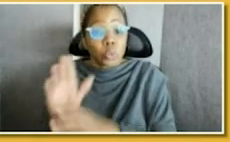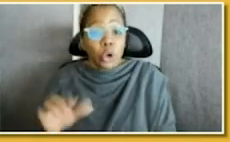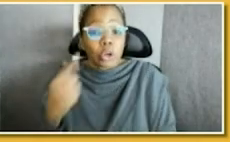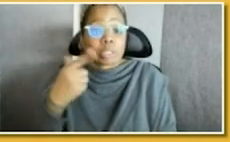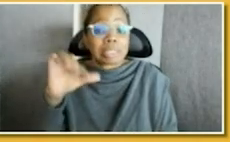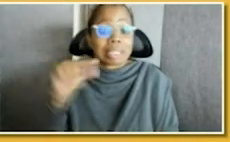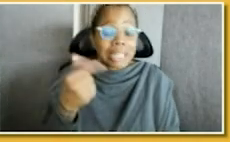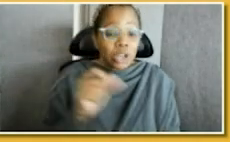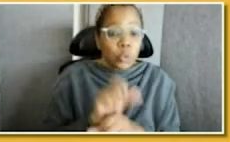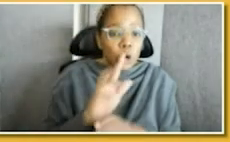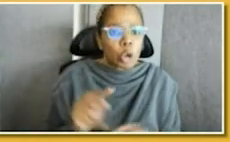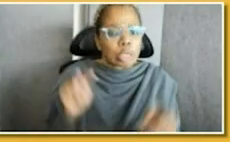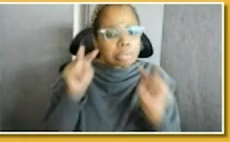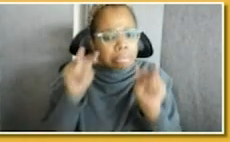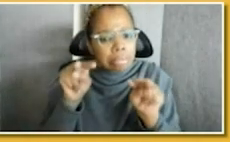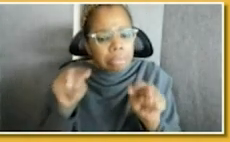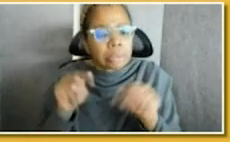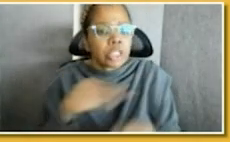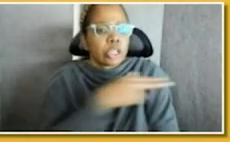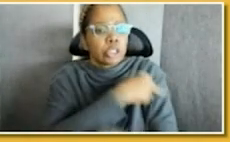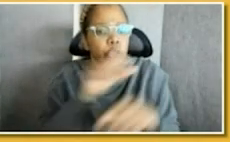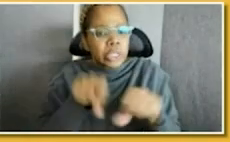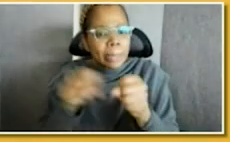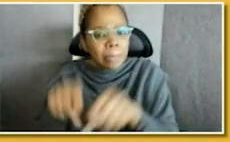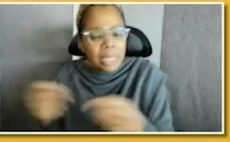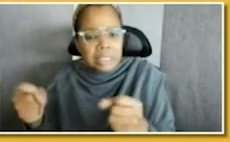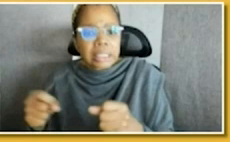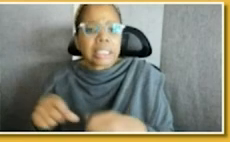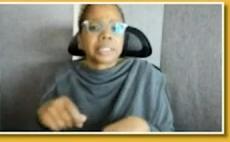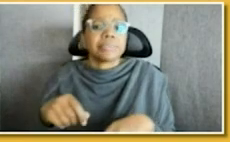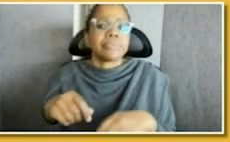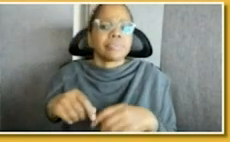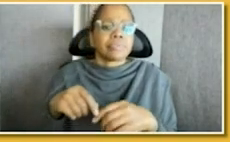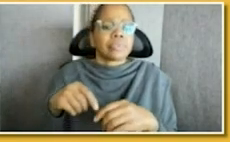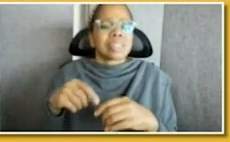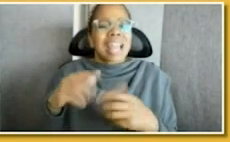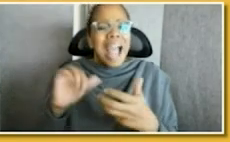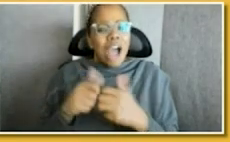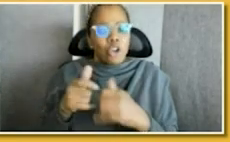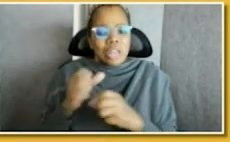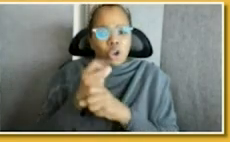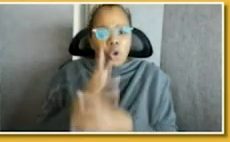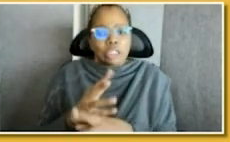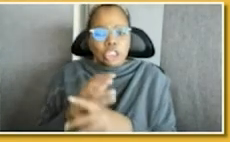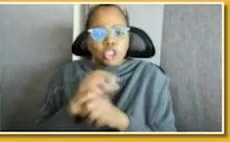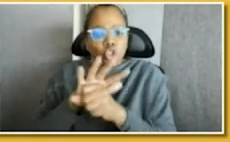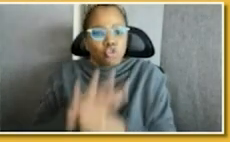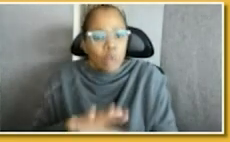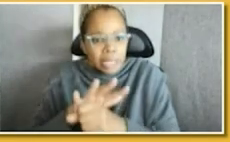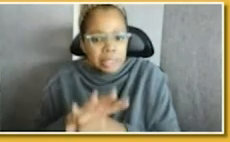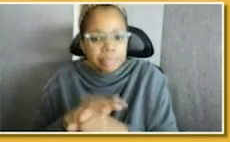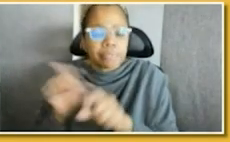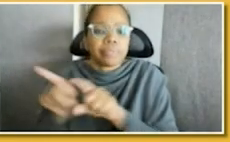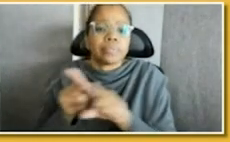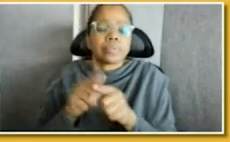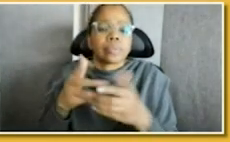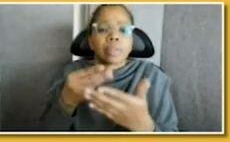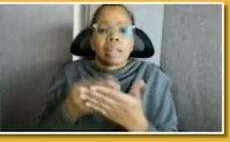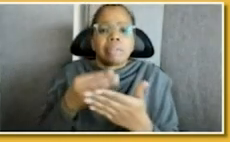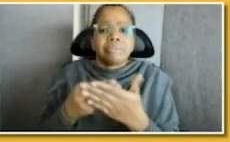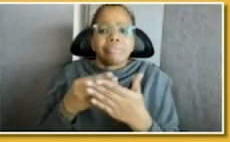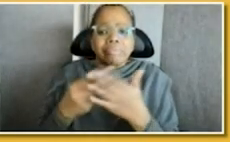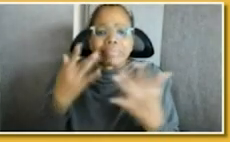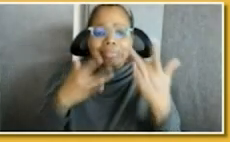the union busting, and how that really causes a high level of stress and also a lot of financial insecurity